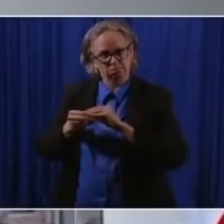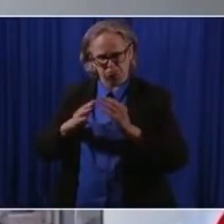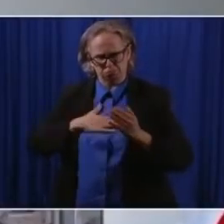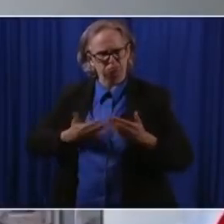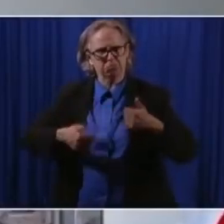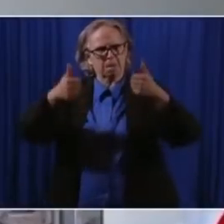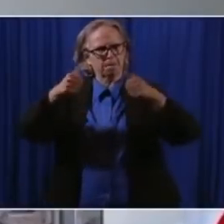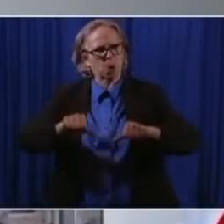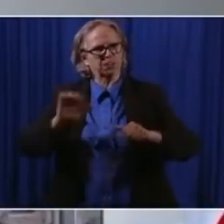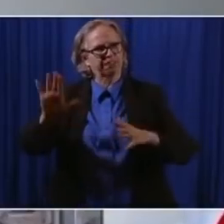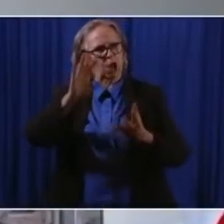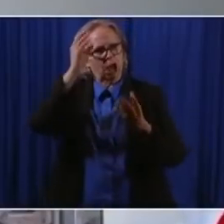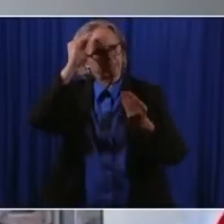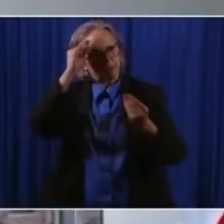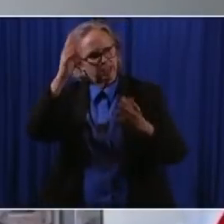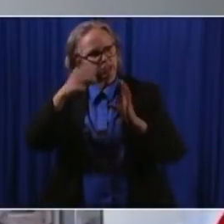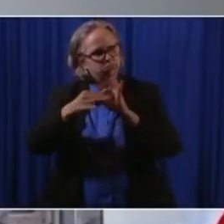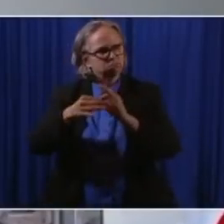at